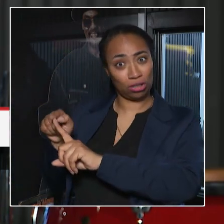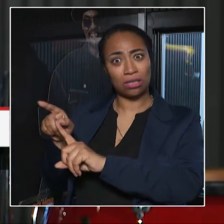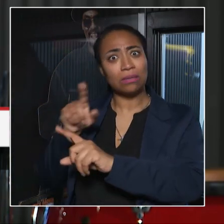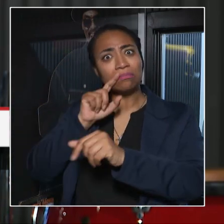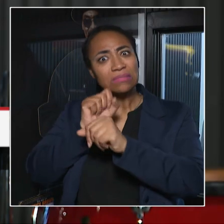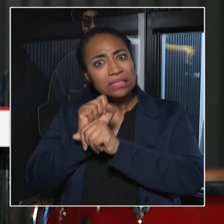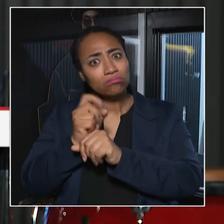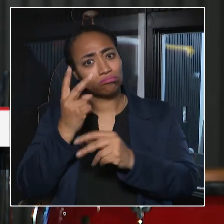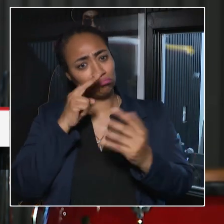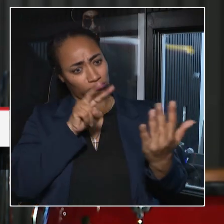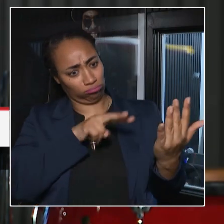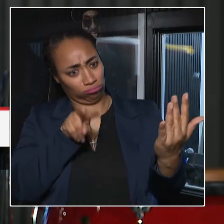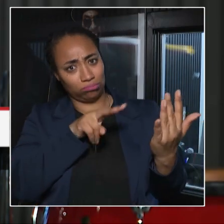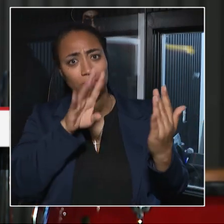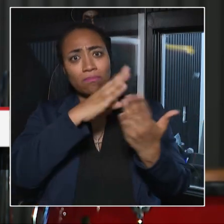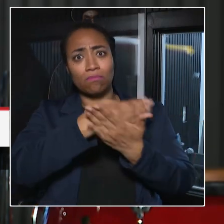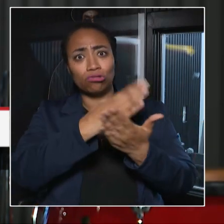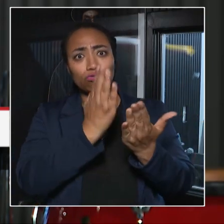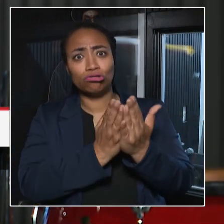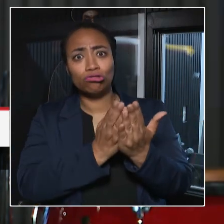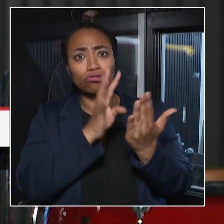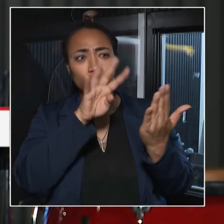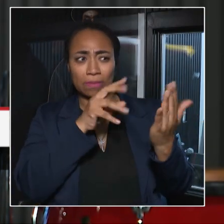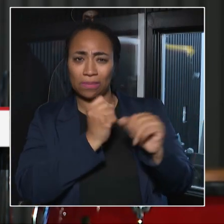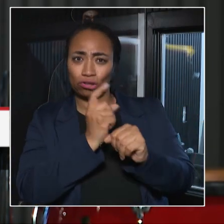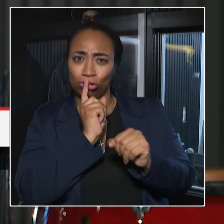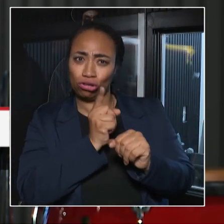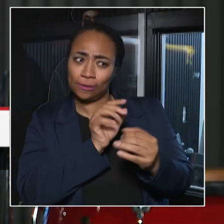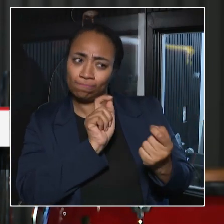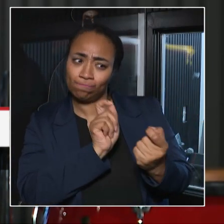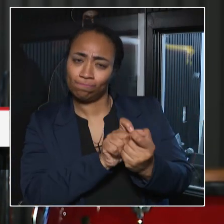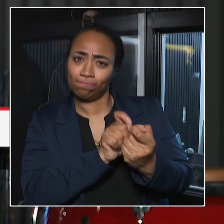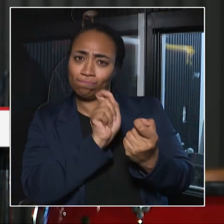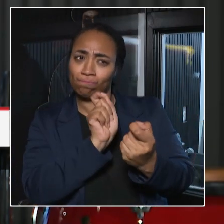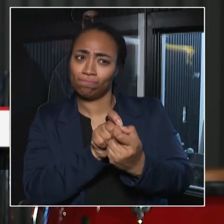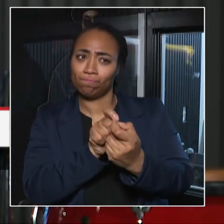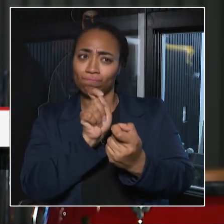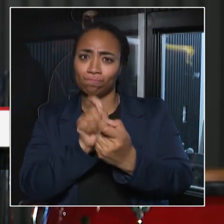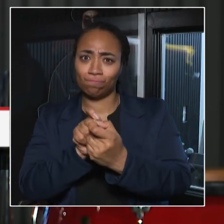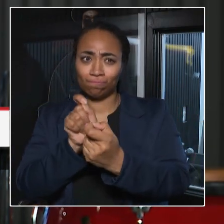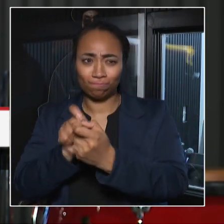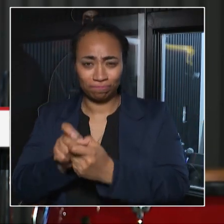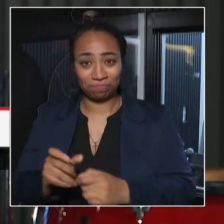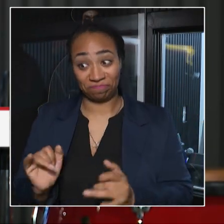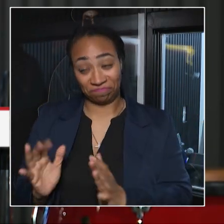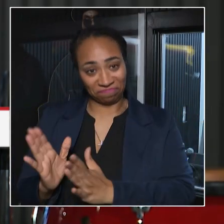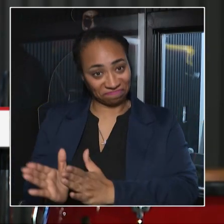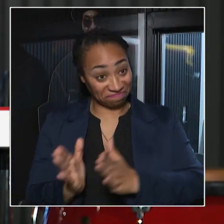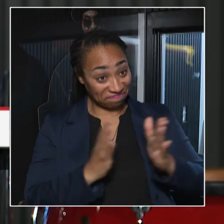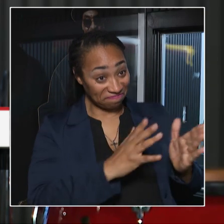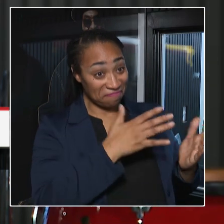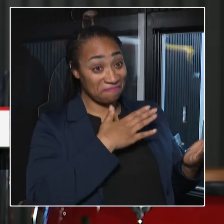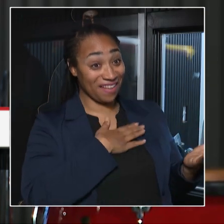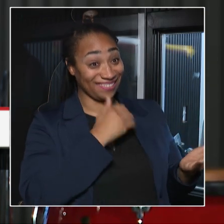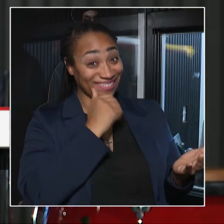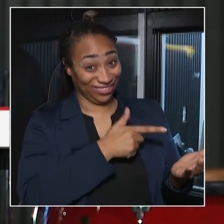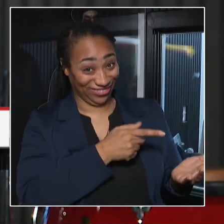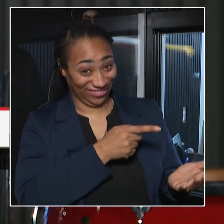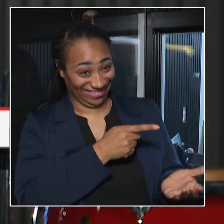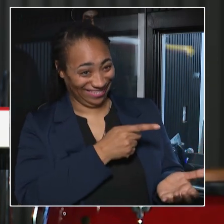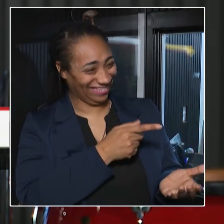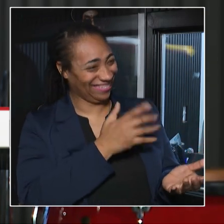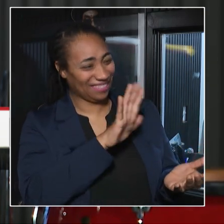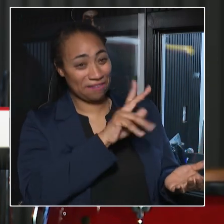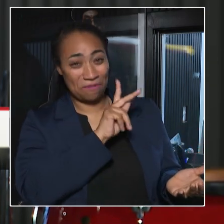she's just a wonderful sister. And what I like about her, she's going to tell me when she disagrees with me. And you need that. You need people who love